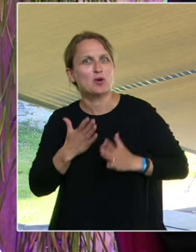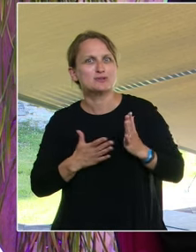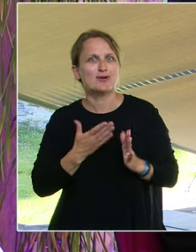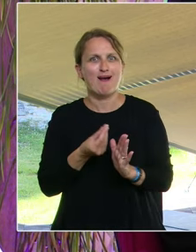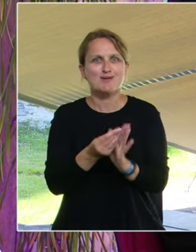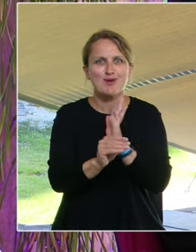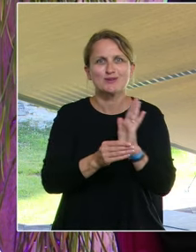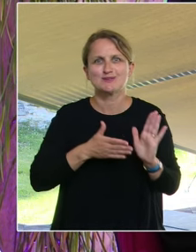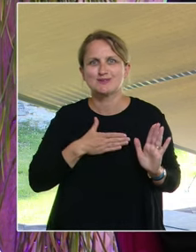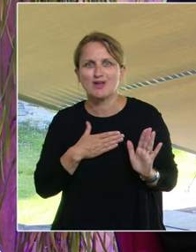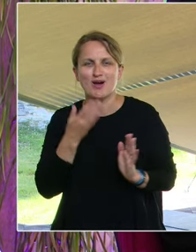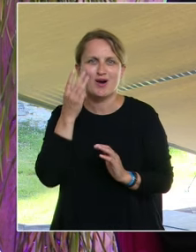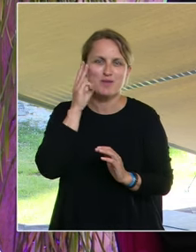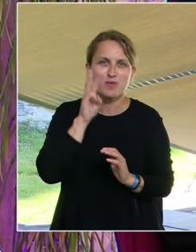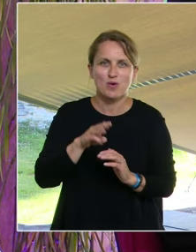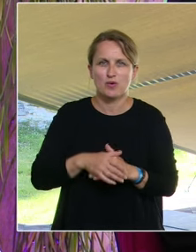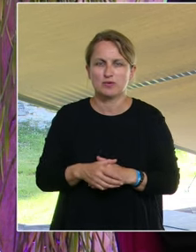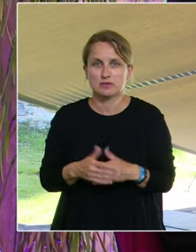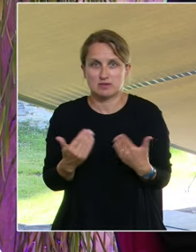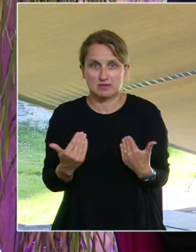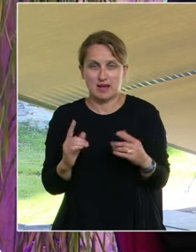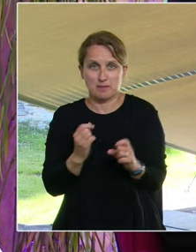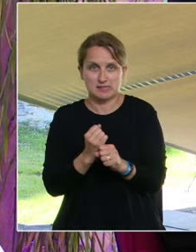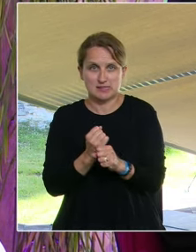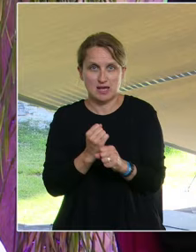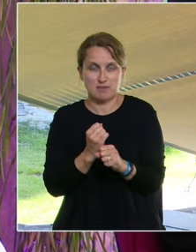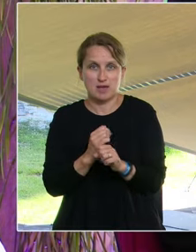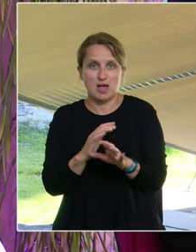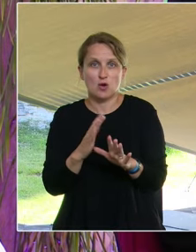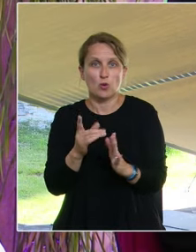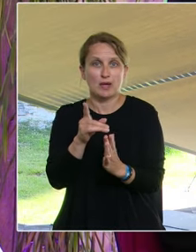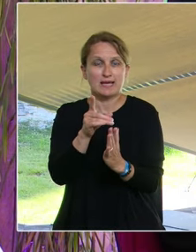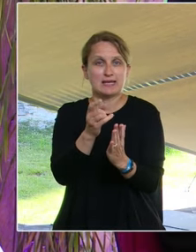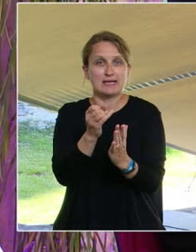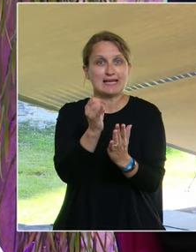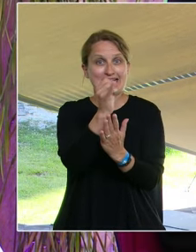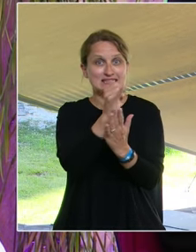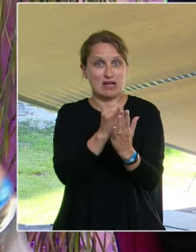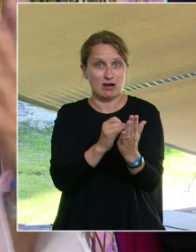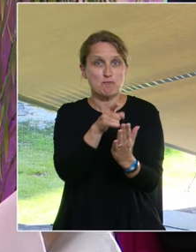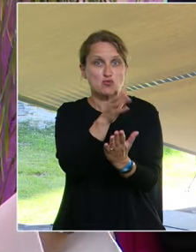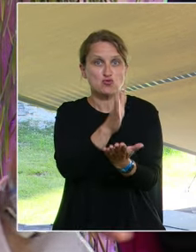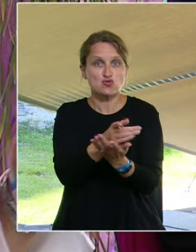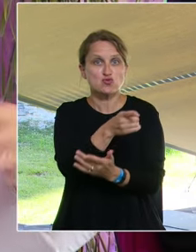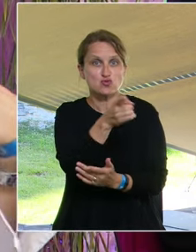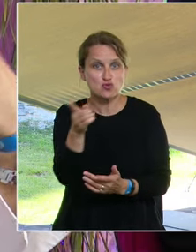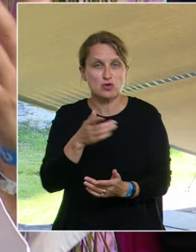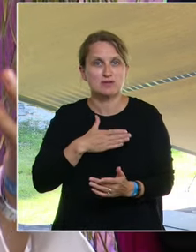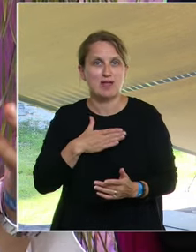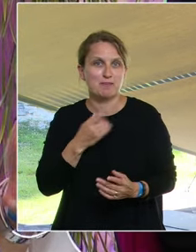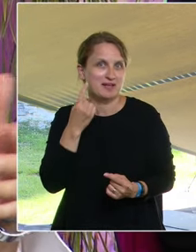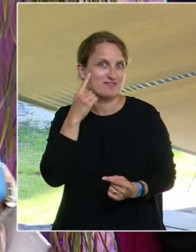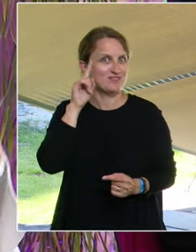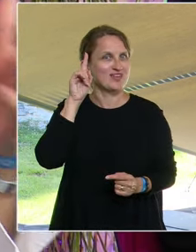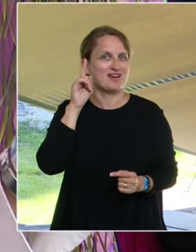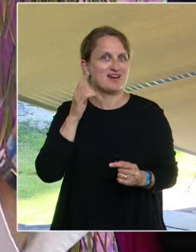for example, today what we are doing already is that if you are having an Instagram account and you want to wear something fancy or maybe